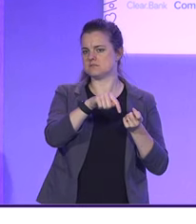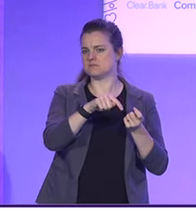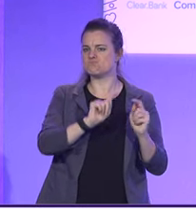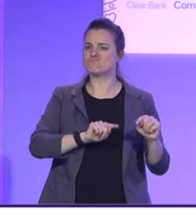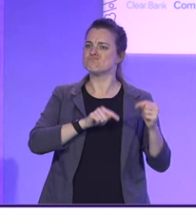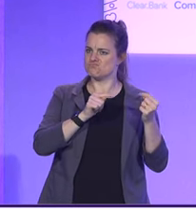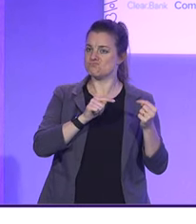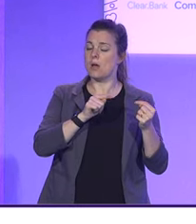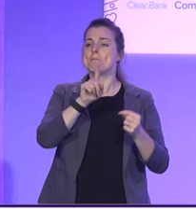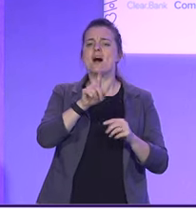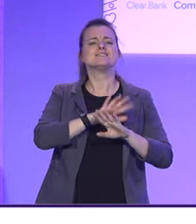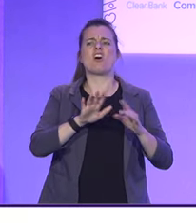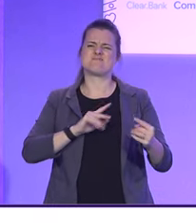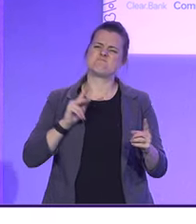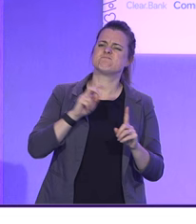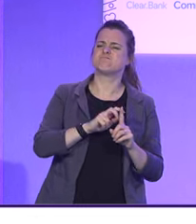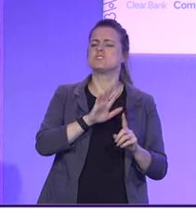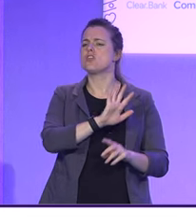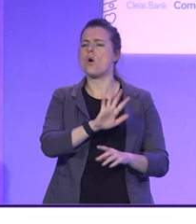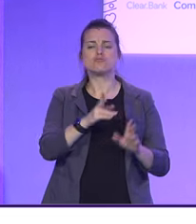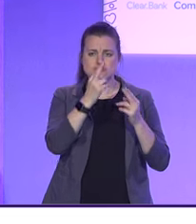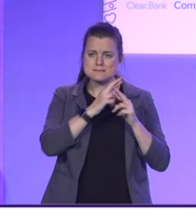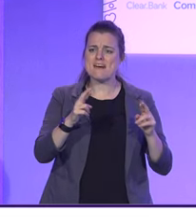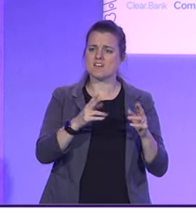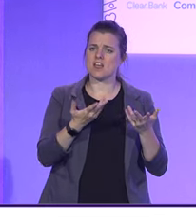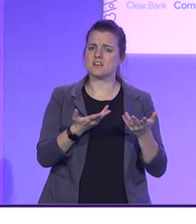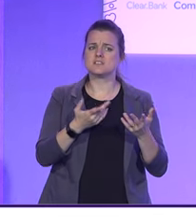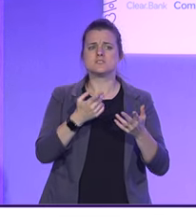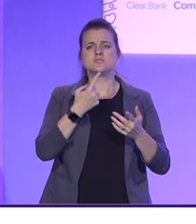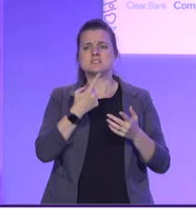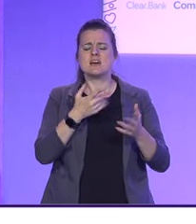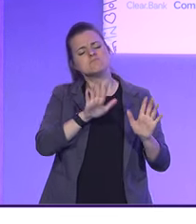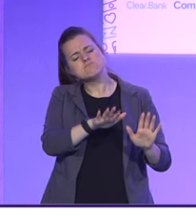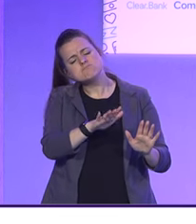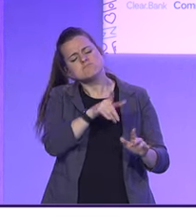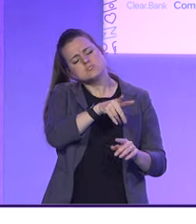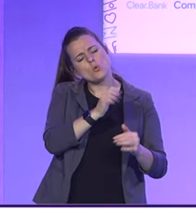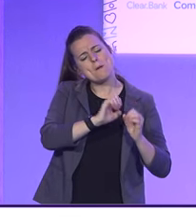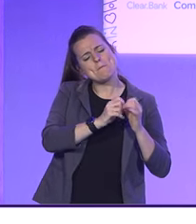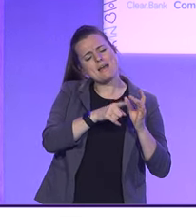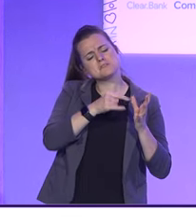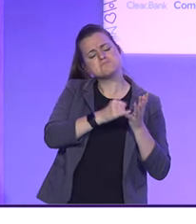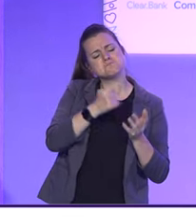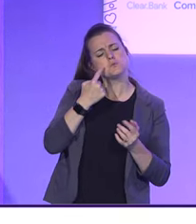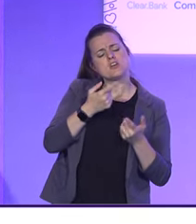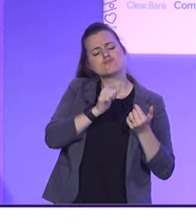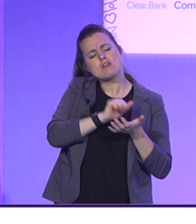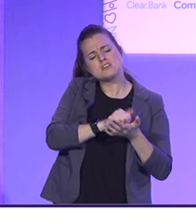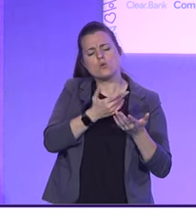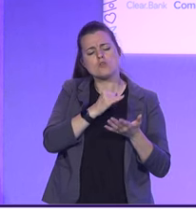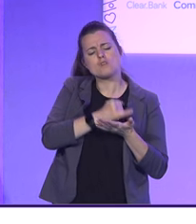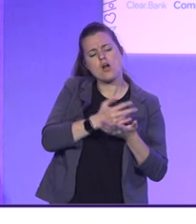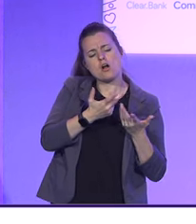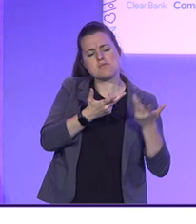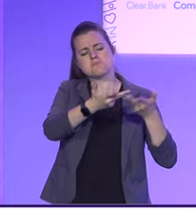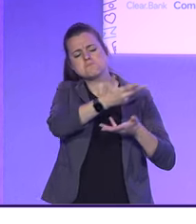by doing it respectfully. You can actually reflect on those that whether it is right and wrong, and then you can together come to a decision